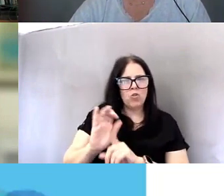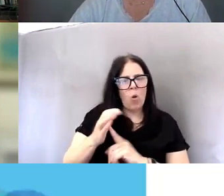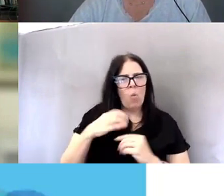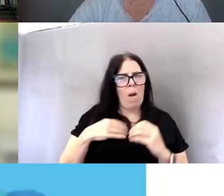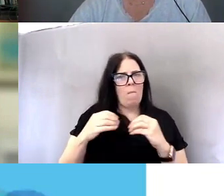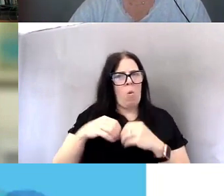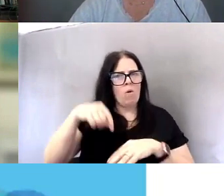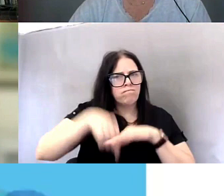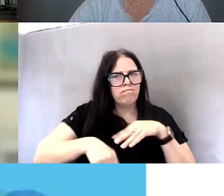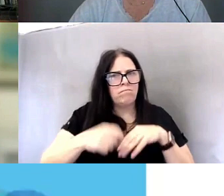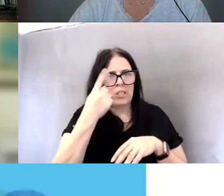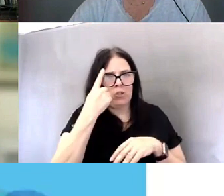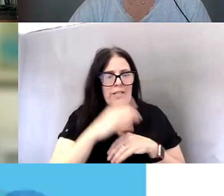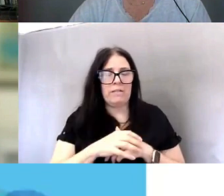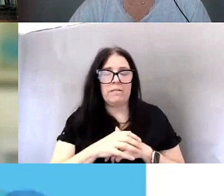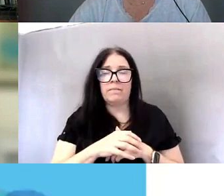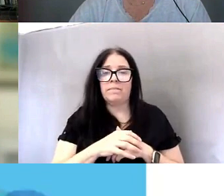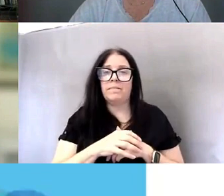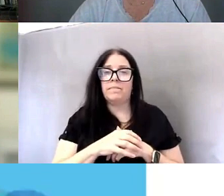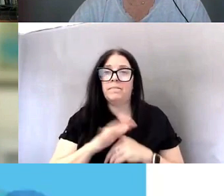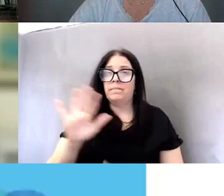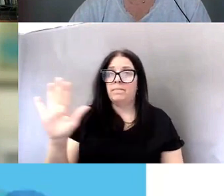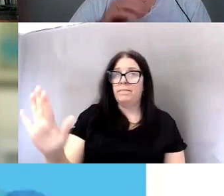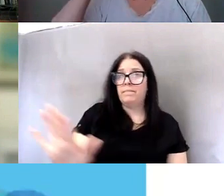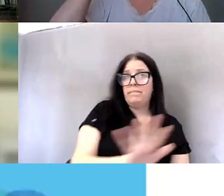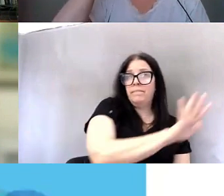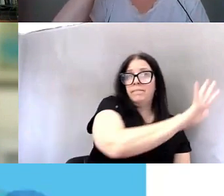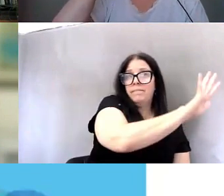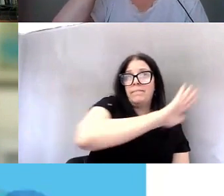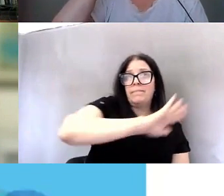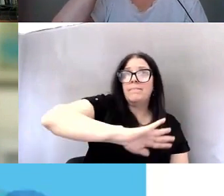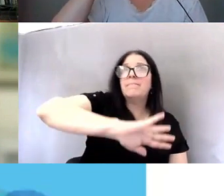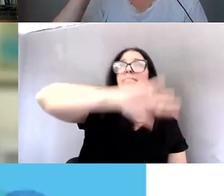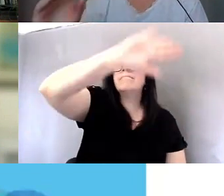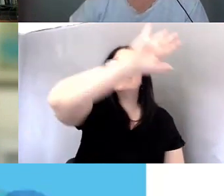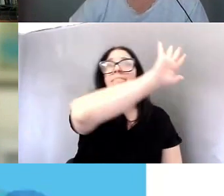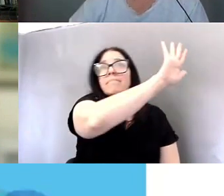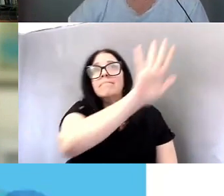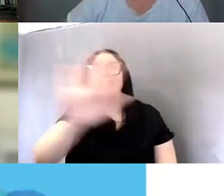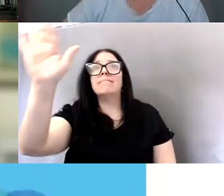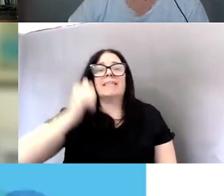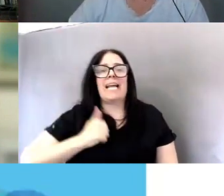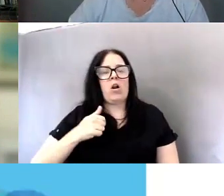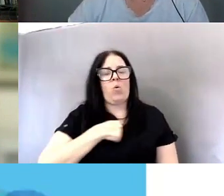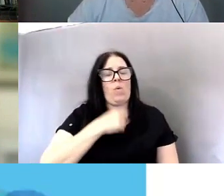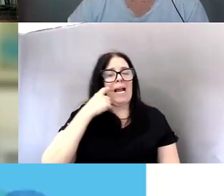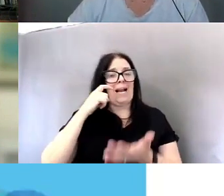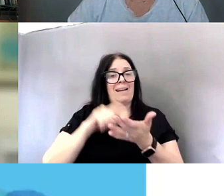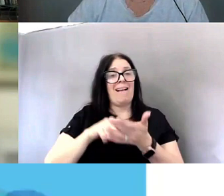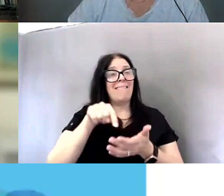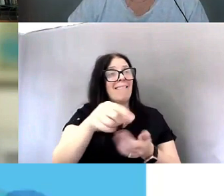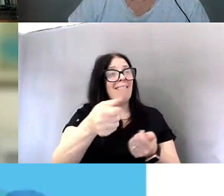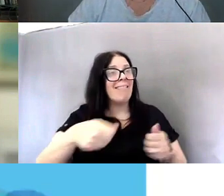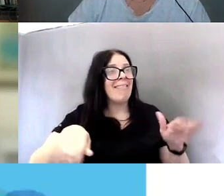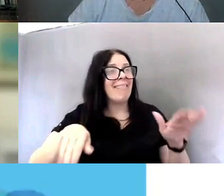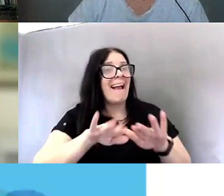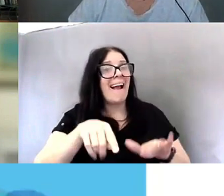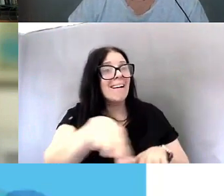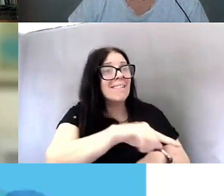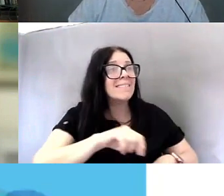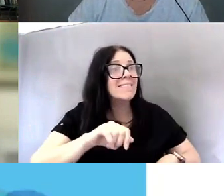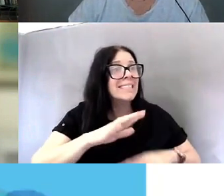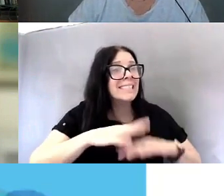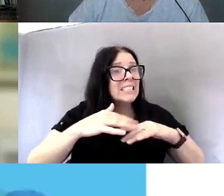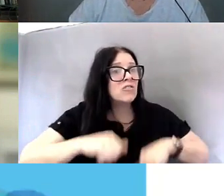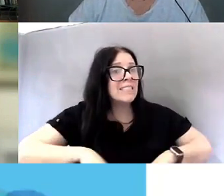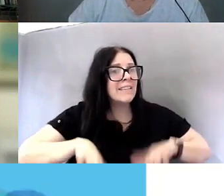From coast to coast to coast, we acknowledge the ancestral and unceded territory for all the Inuit, Métis, and First